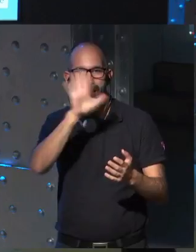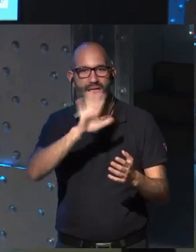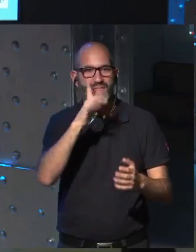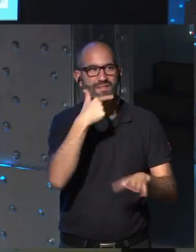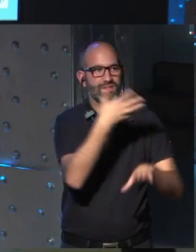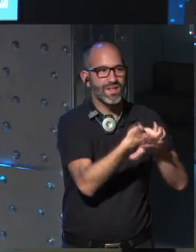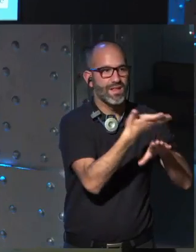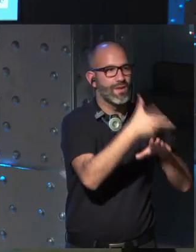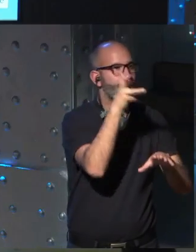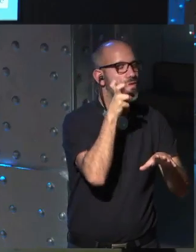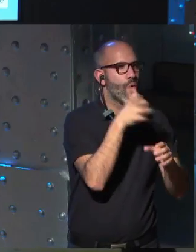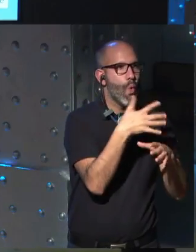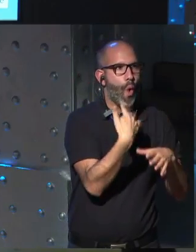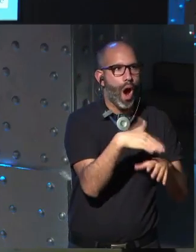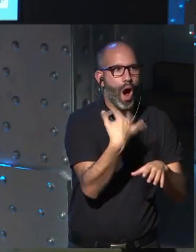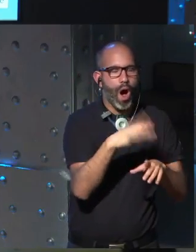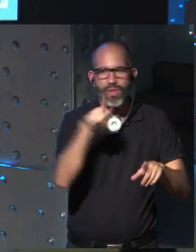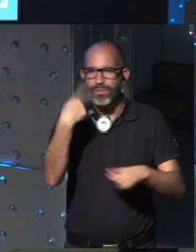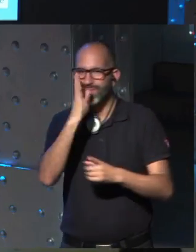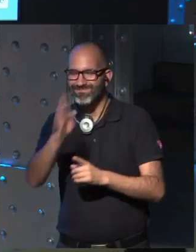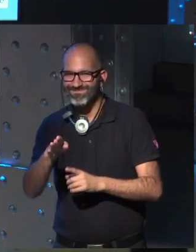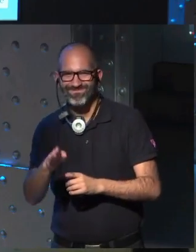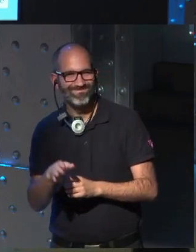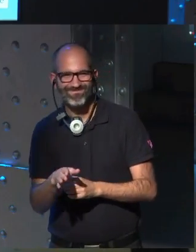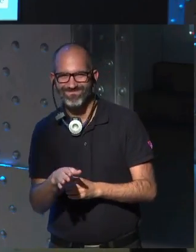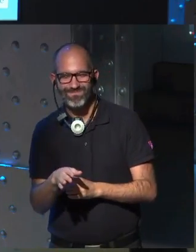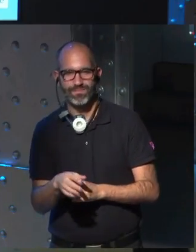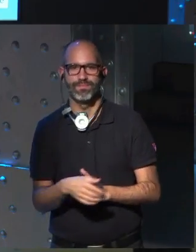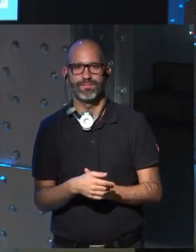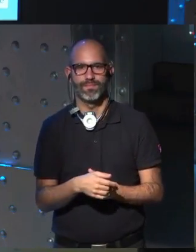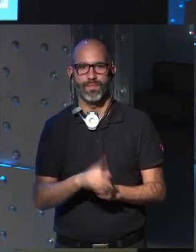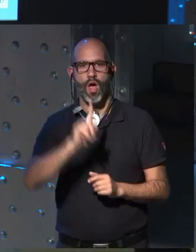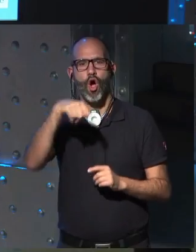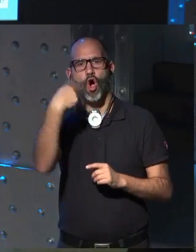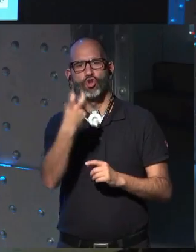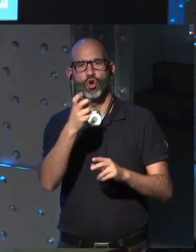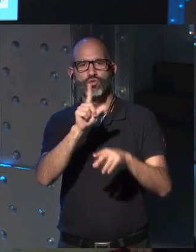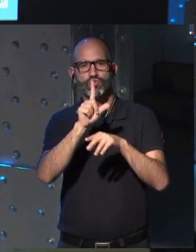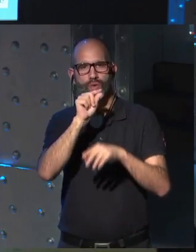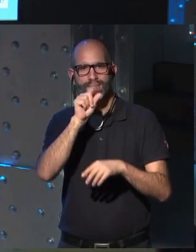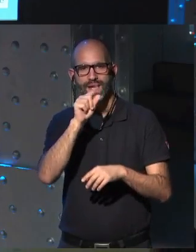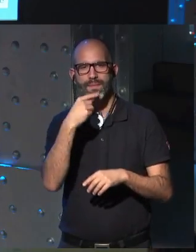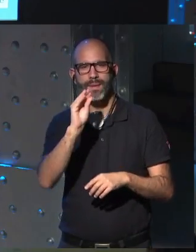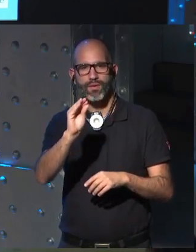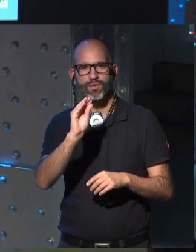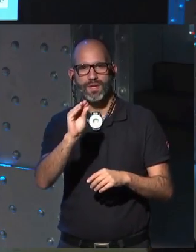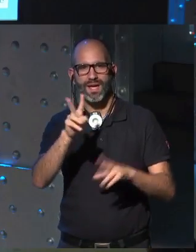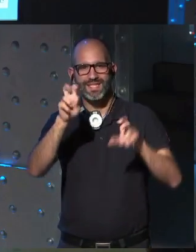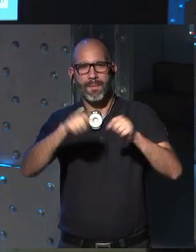So. Tengo aquí otro. I have another tweet